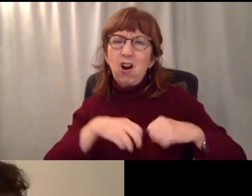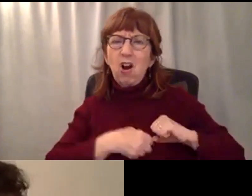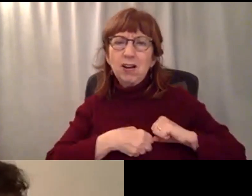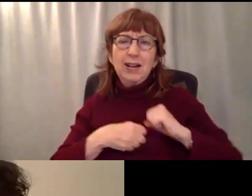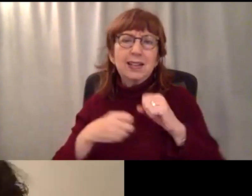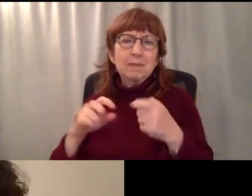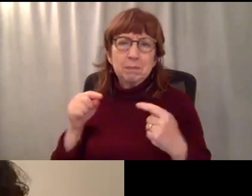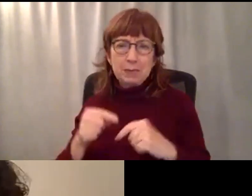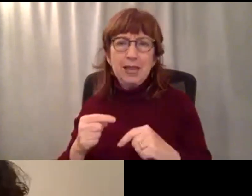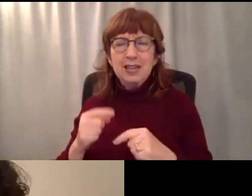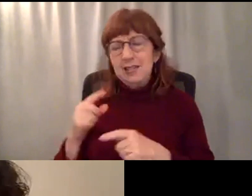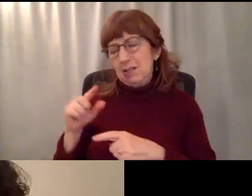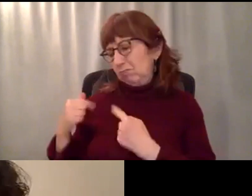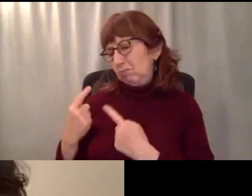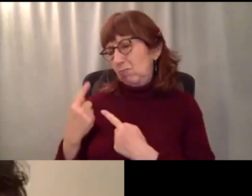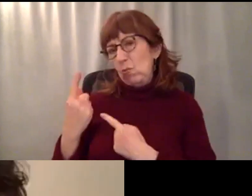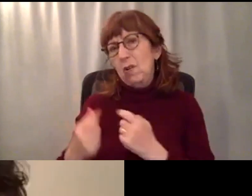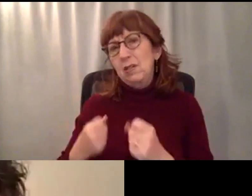pain in the past year